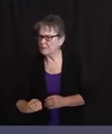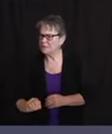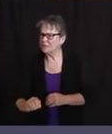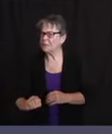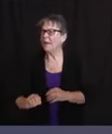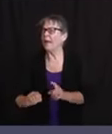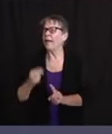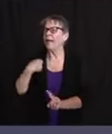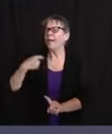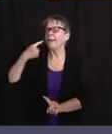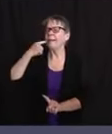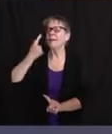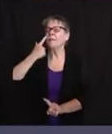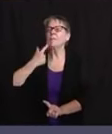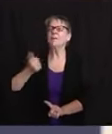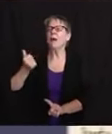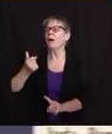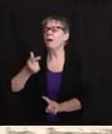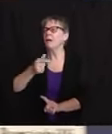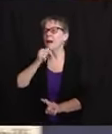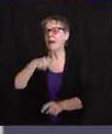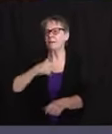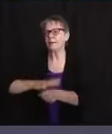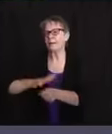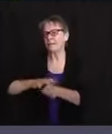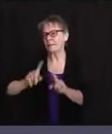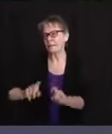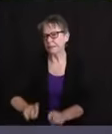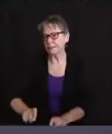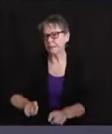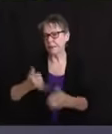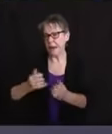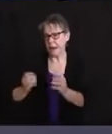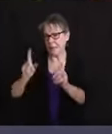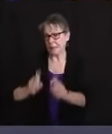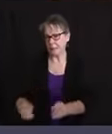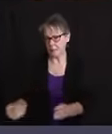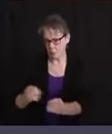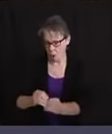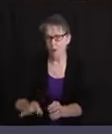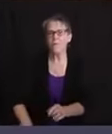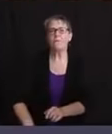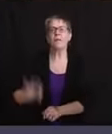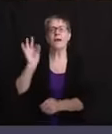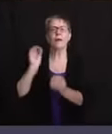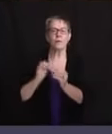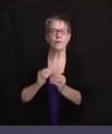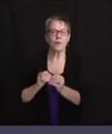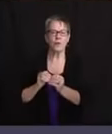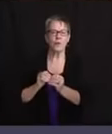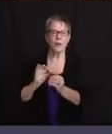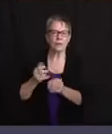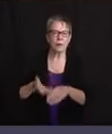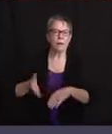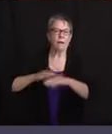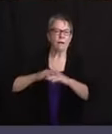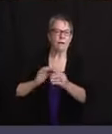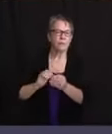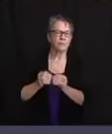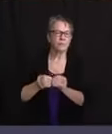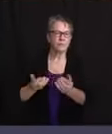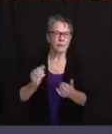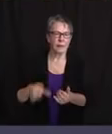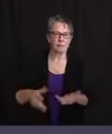you. Thank you, Judy. And I just got in hot off the press that there were 24,400